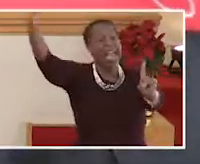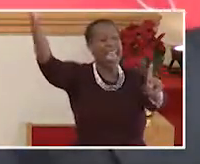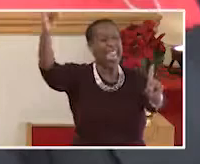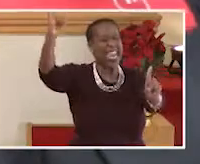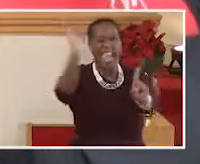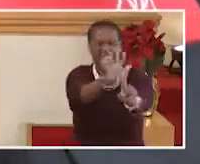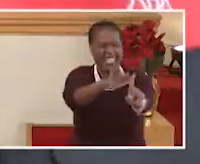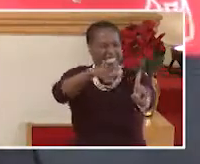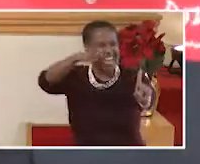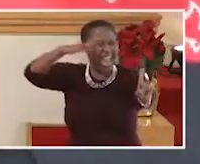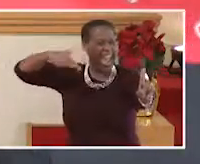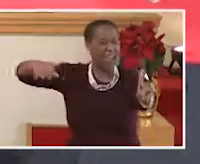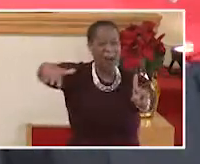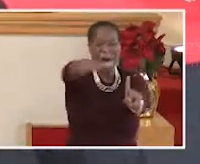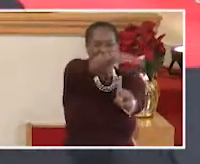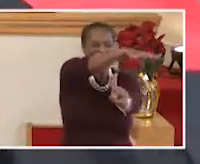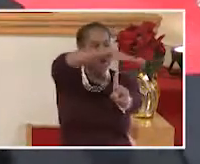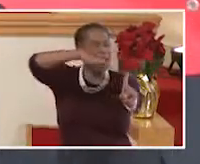drops of mercy shine. Shine all around us.